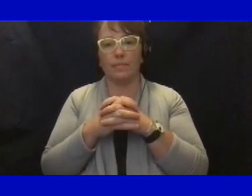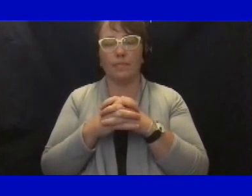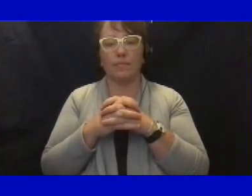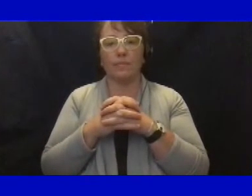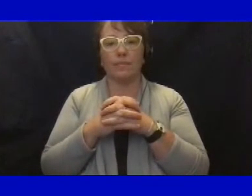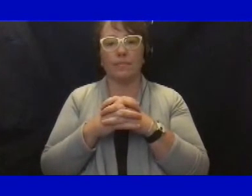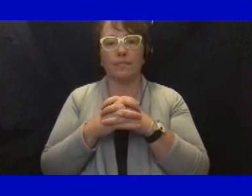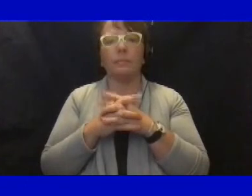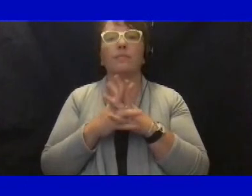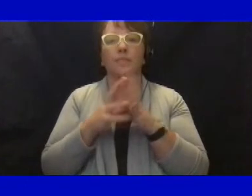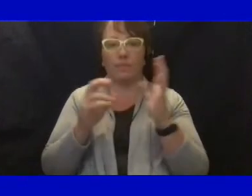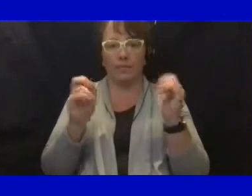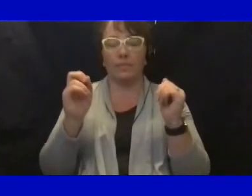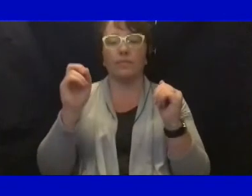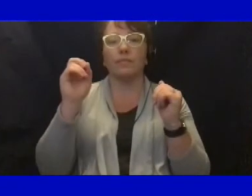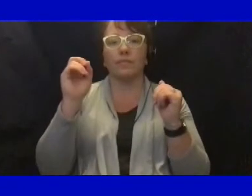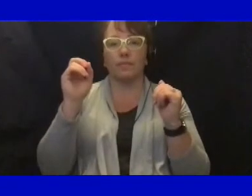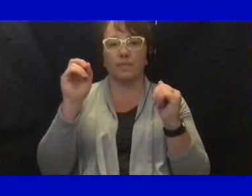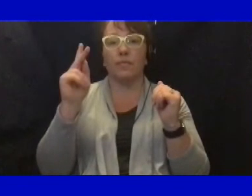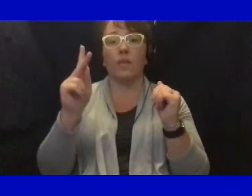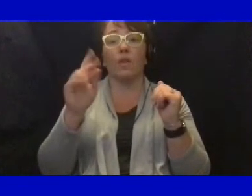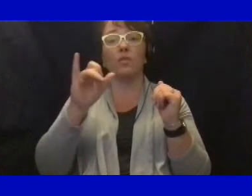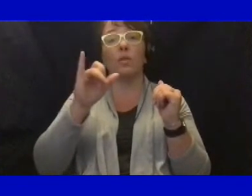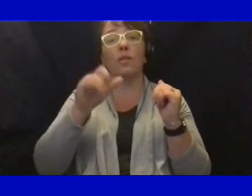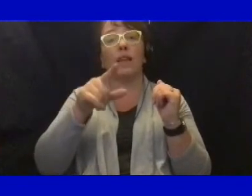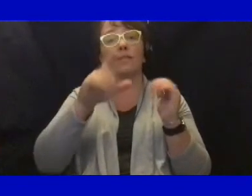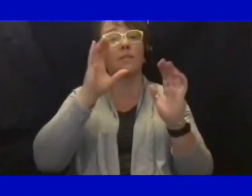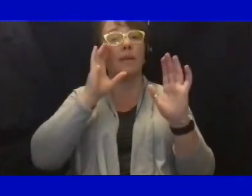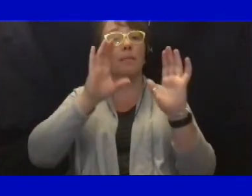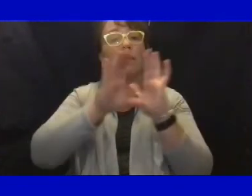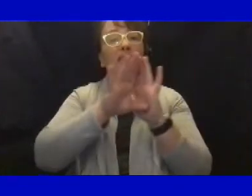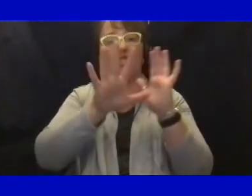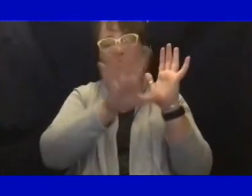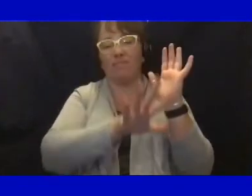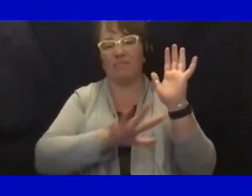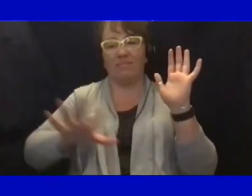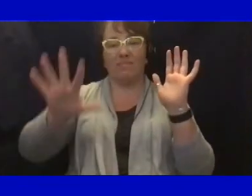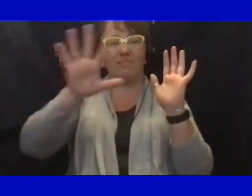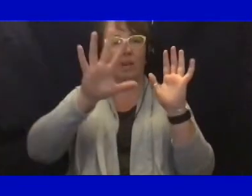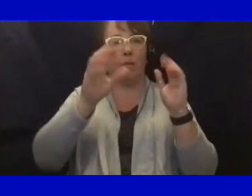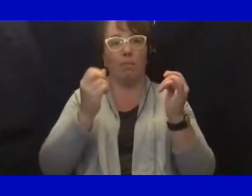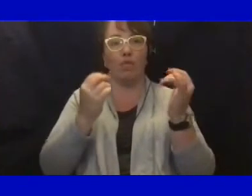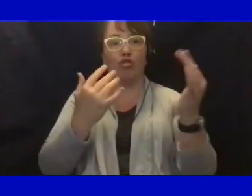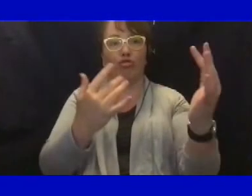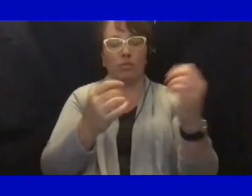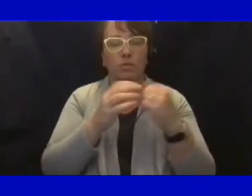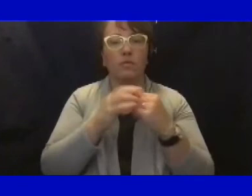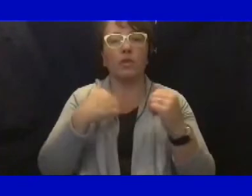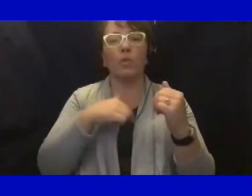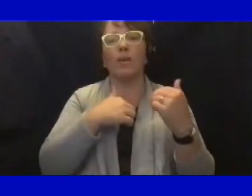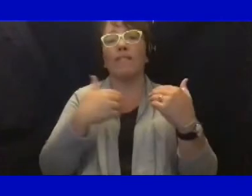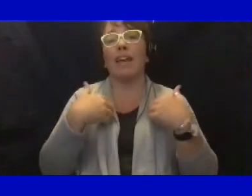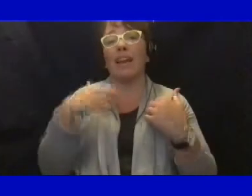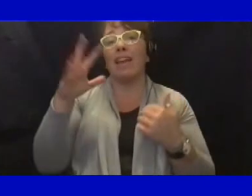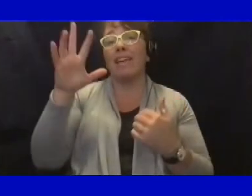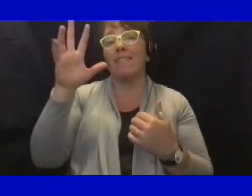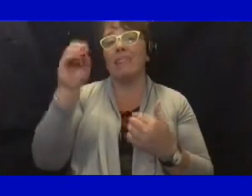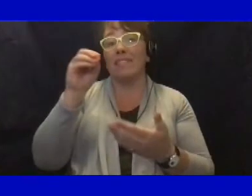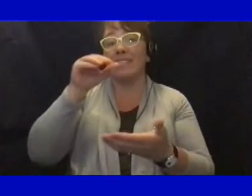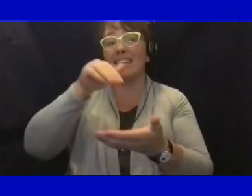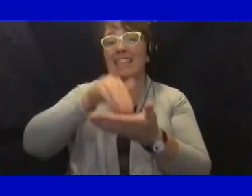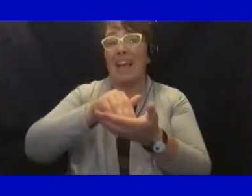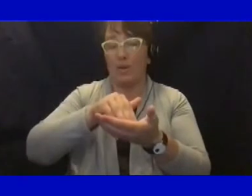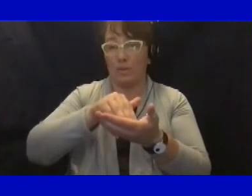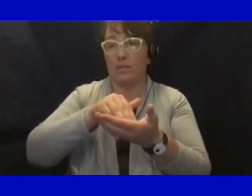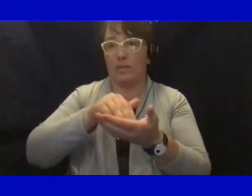Okay. So this is just a picture of the burn area. We've had over 50,000 acres burned by the Apple Fire and the El Dorado